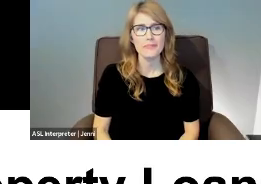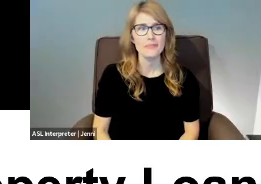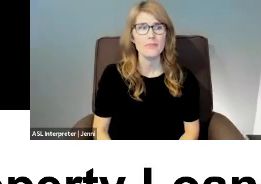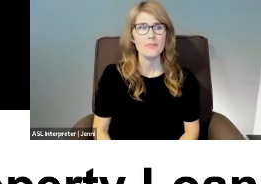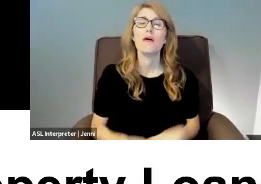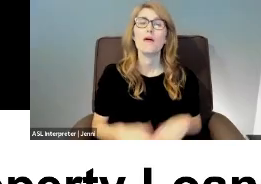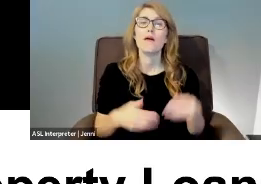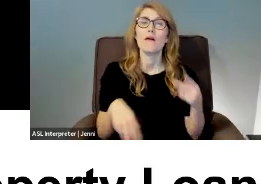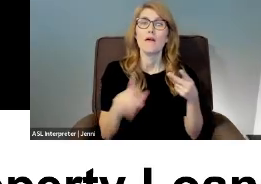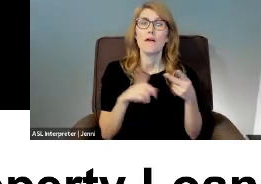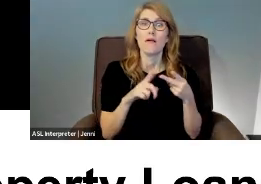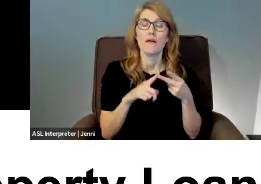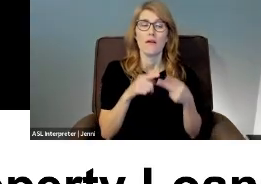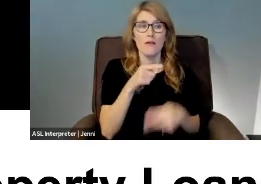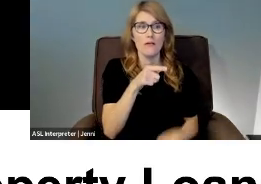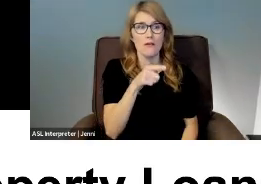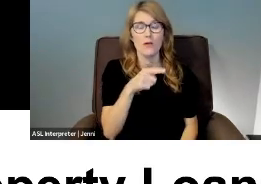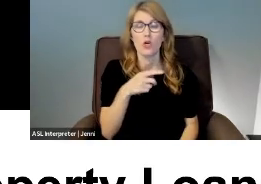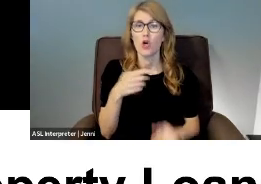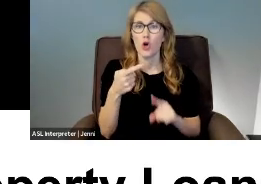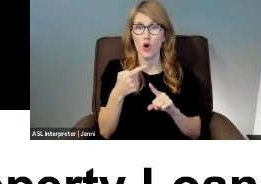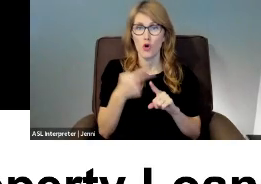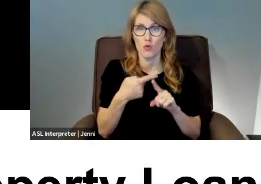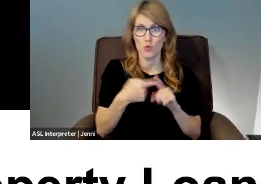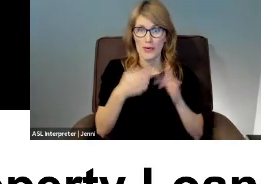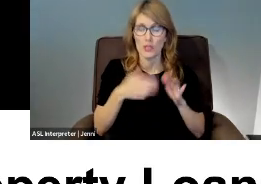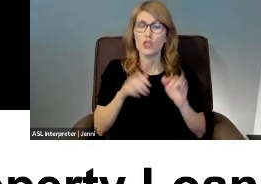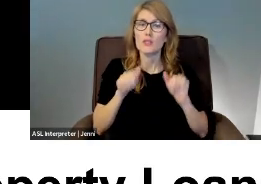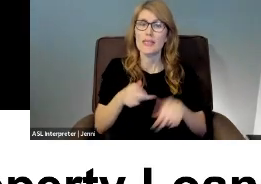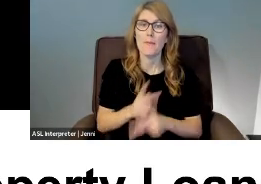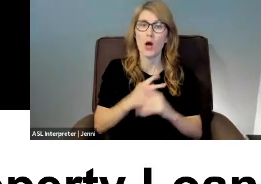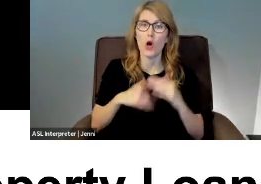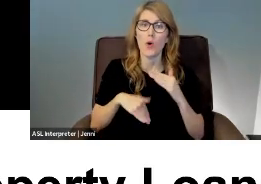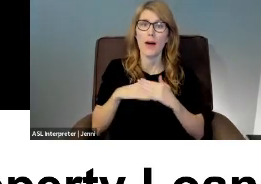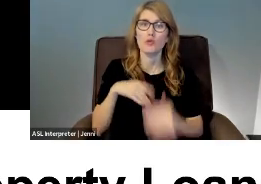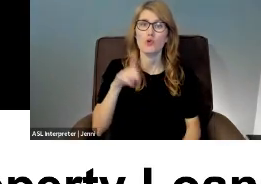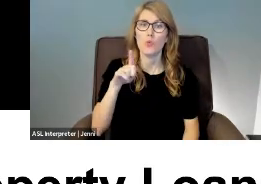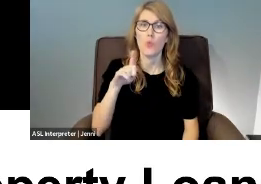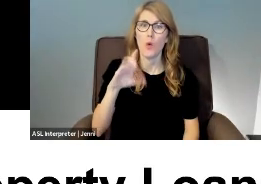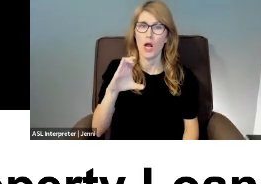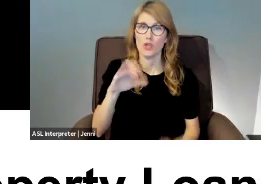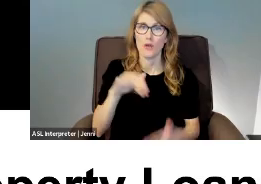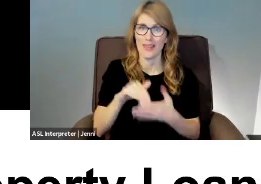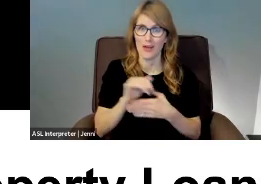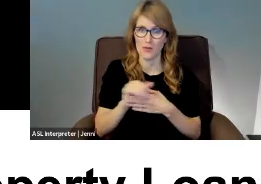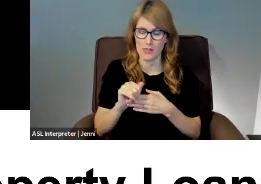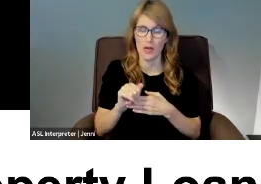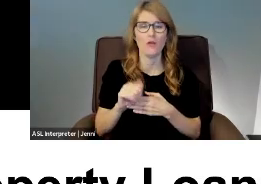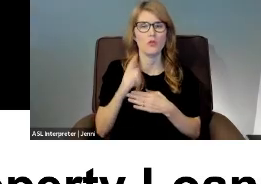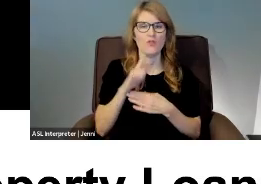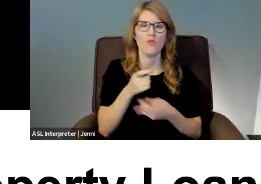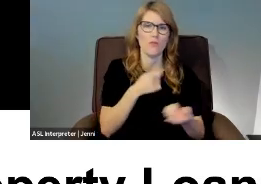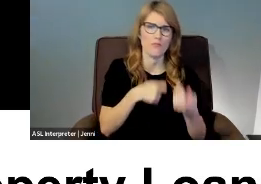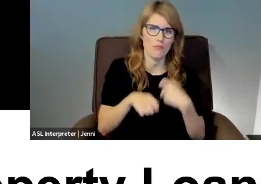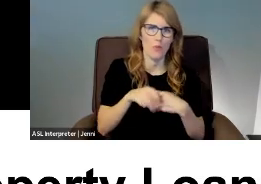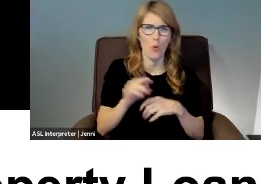Renters may borrow up to $100,000 to replace or repair personal property.